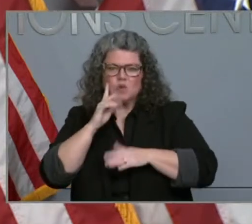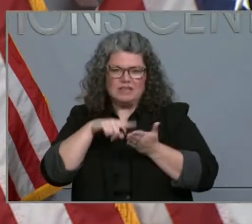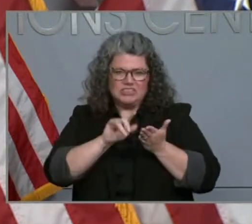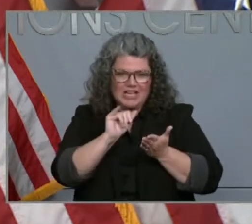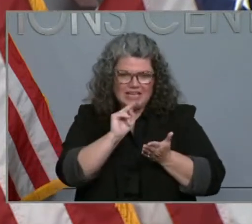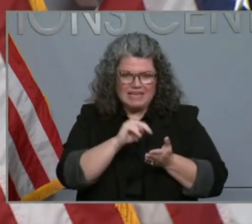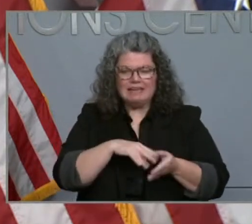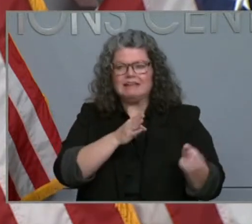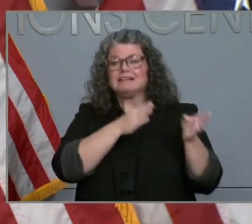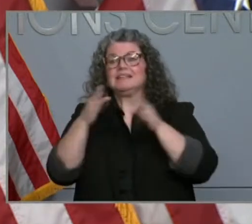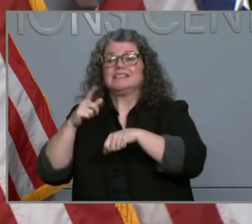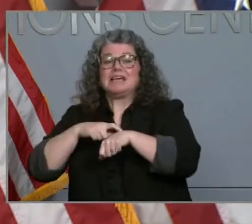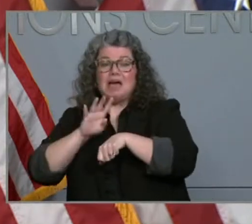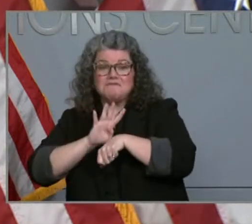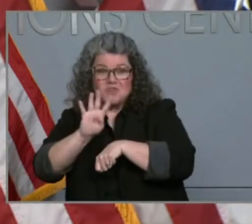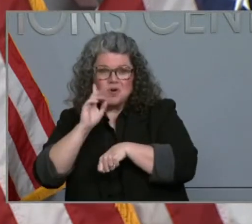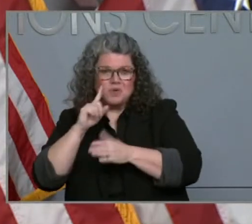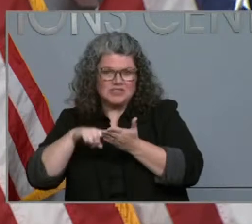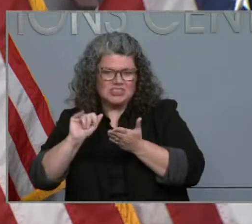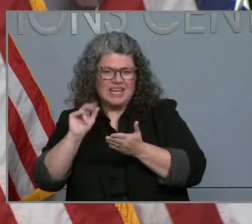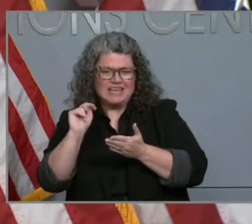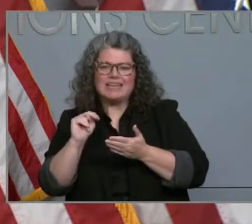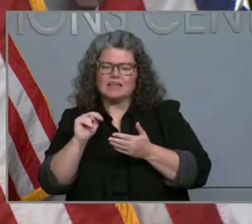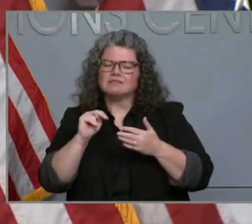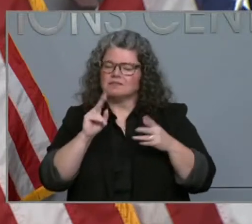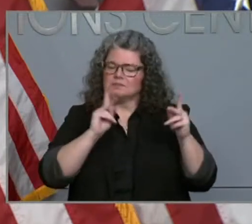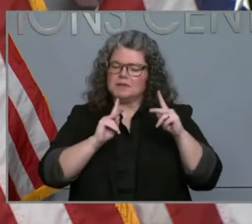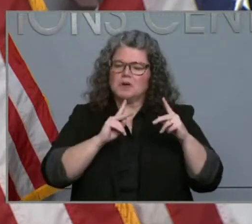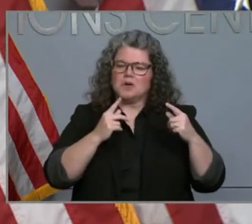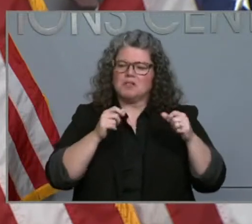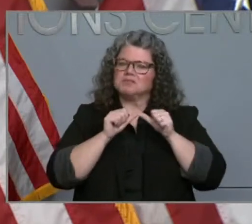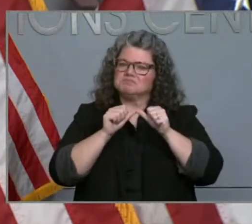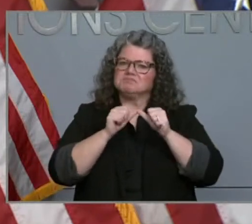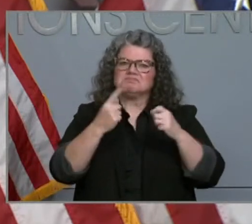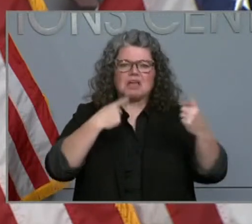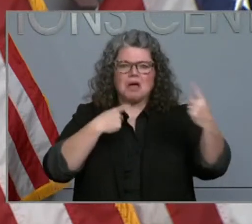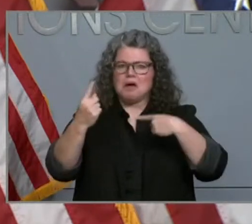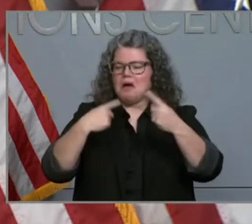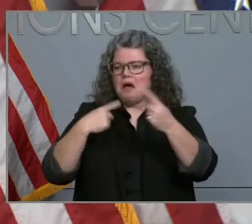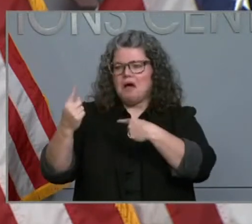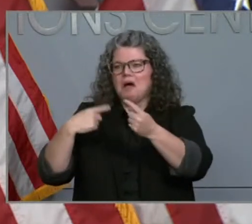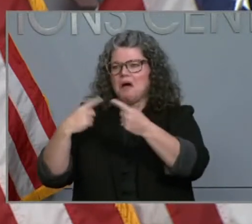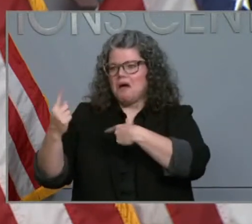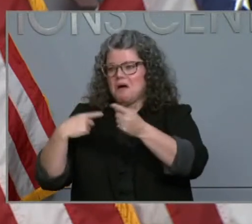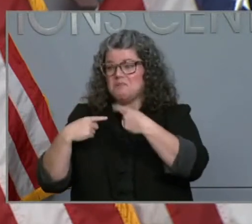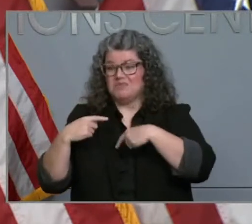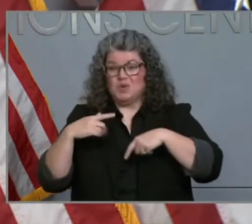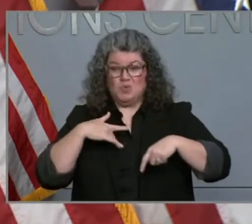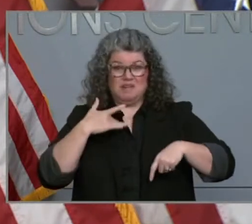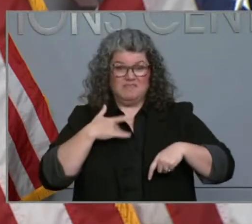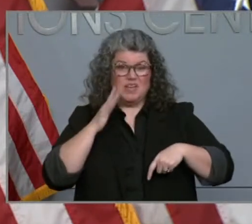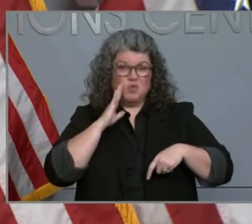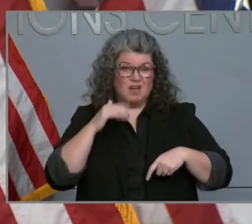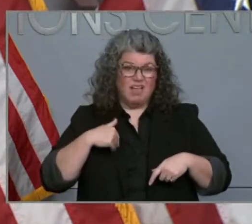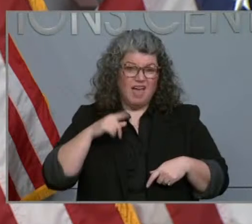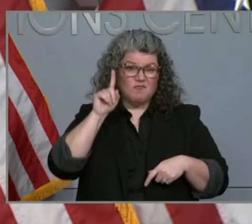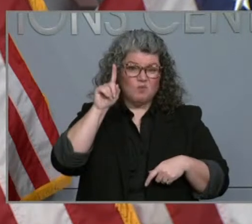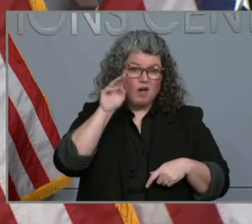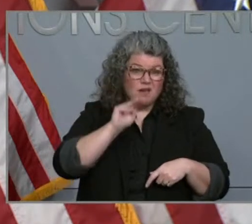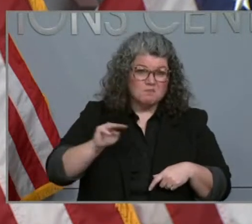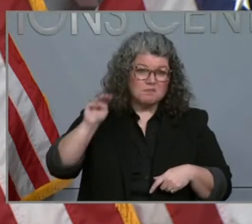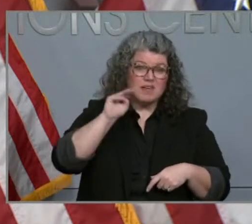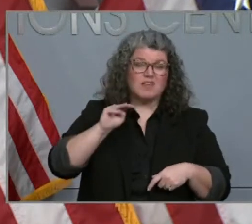check, we're going to find that it's been a steady day of voting. And when you consider that we're anticipating 1 million to 1.5